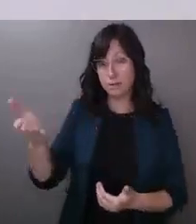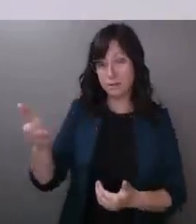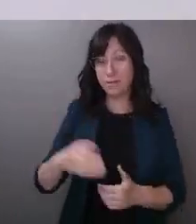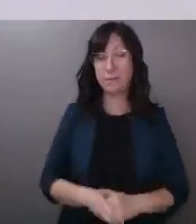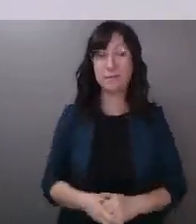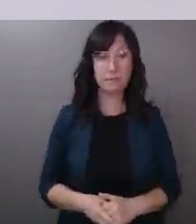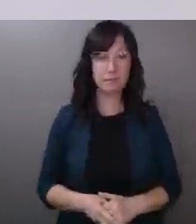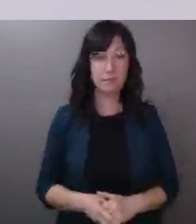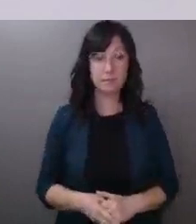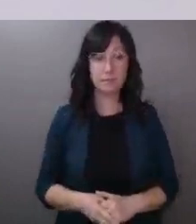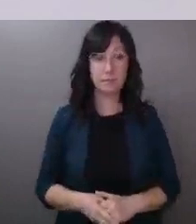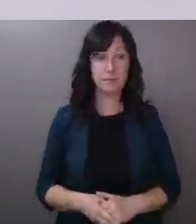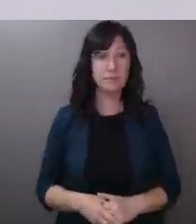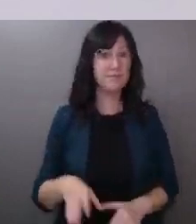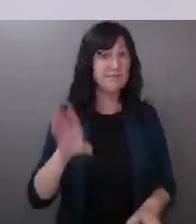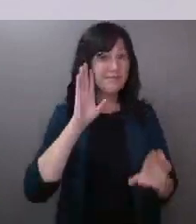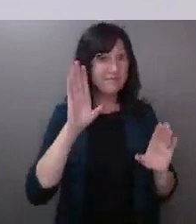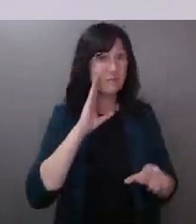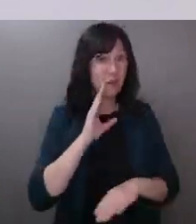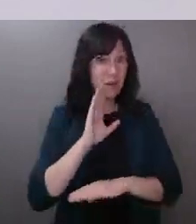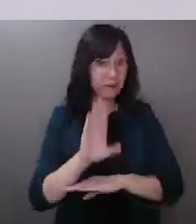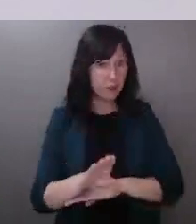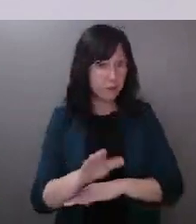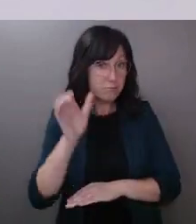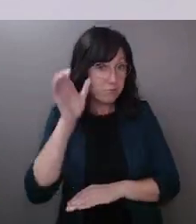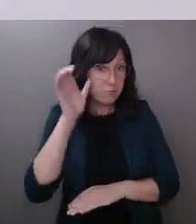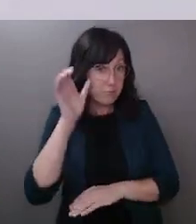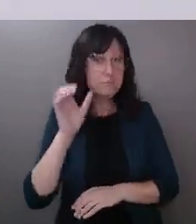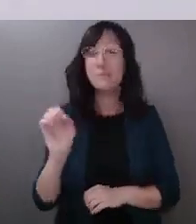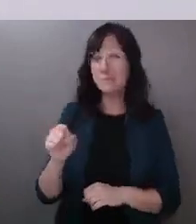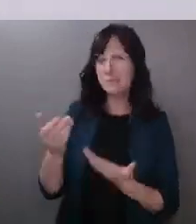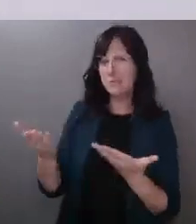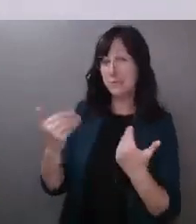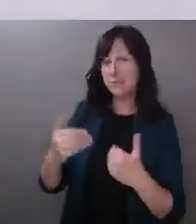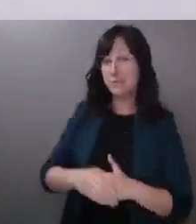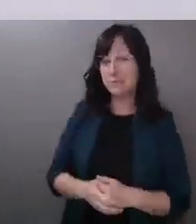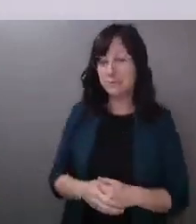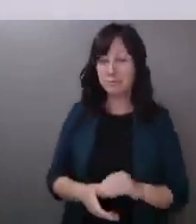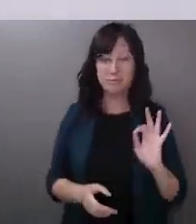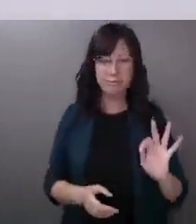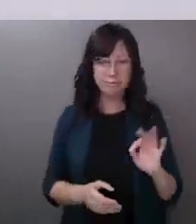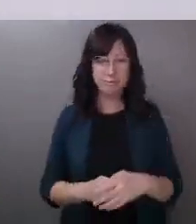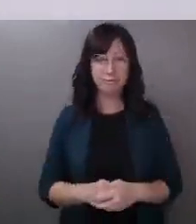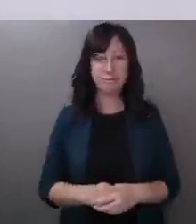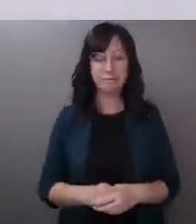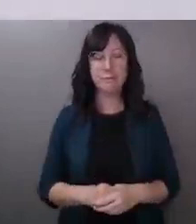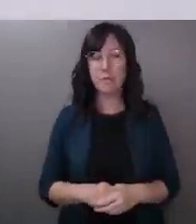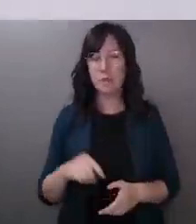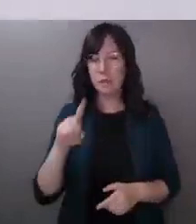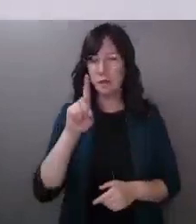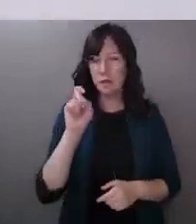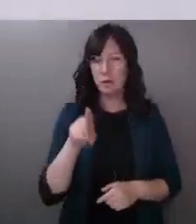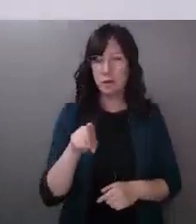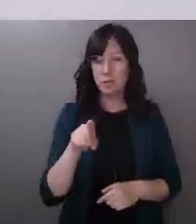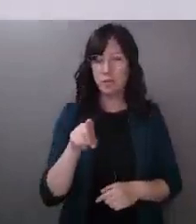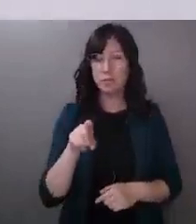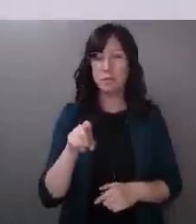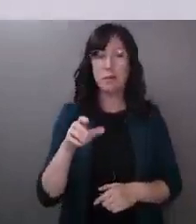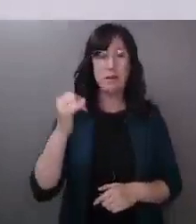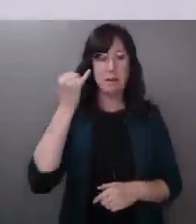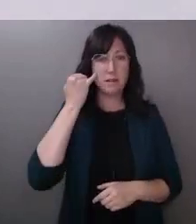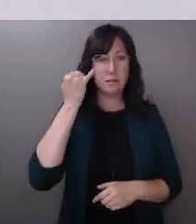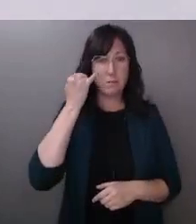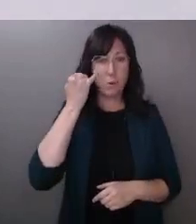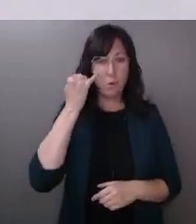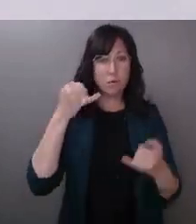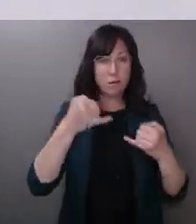Hi there, good afternoon. Can you hear me? Yes. Okay, great. So my question is about if the disruptions